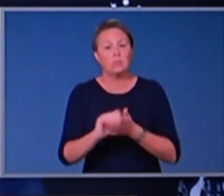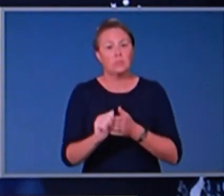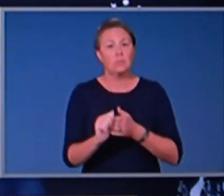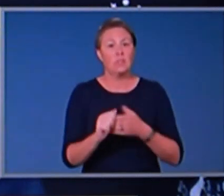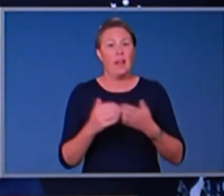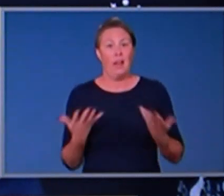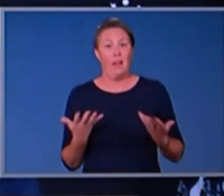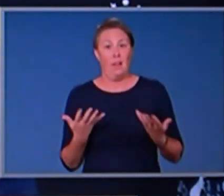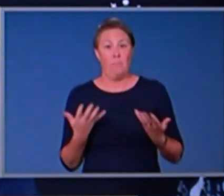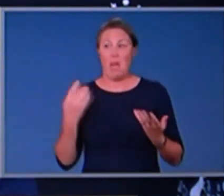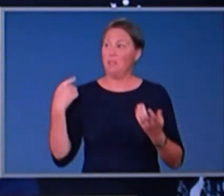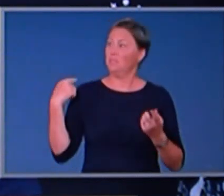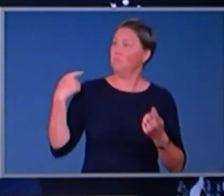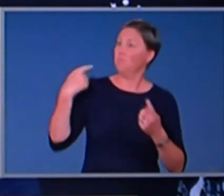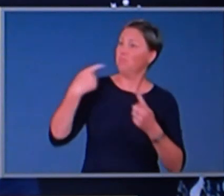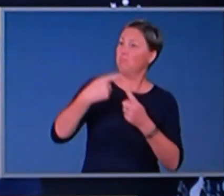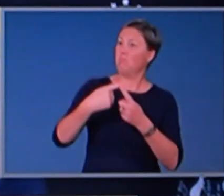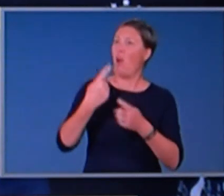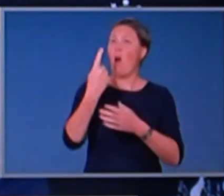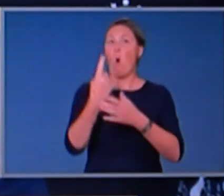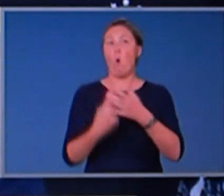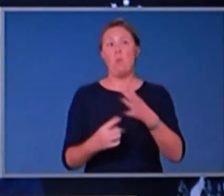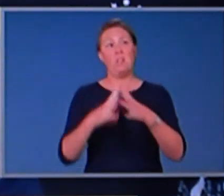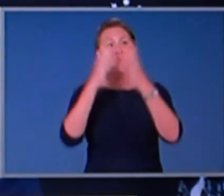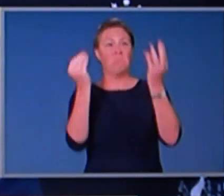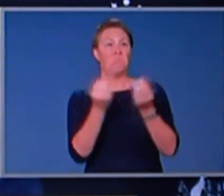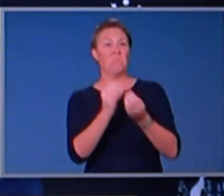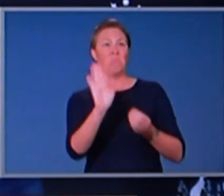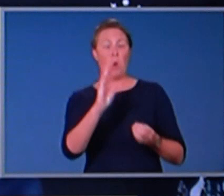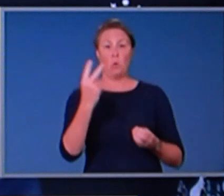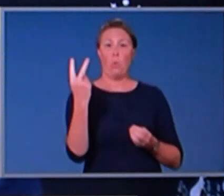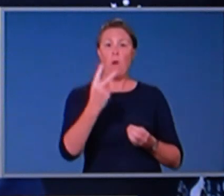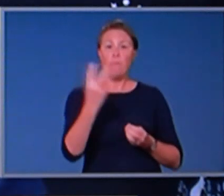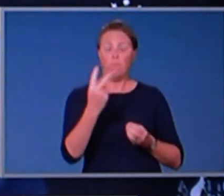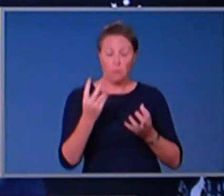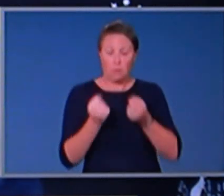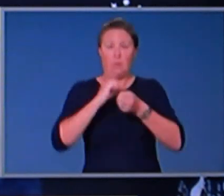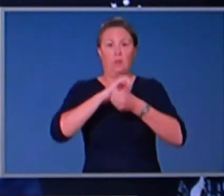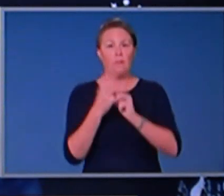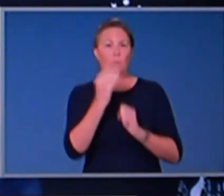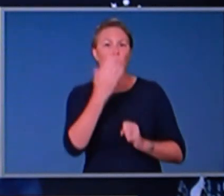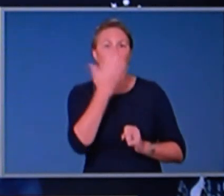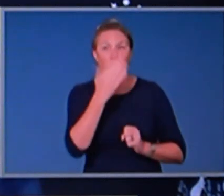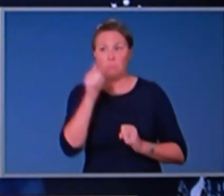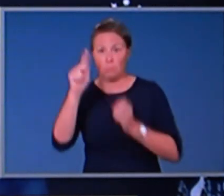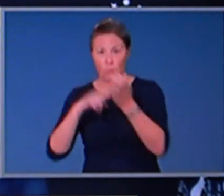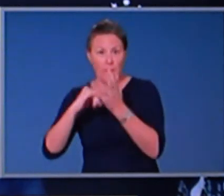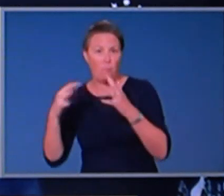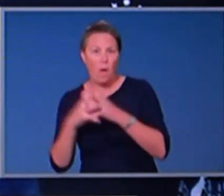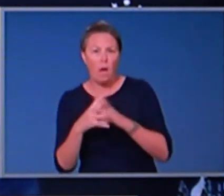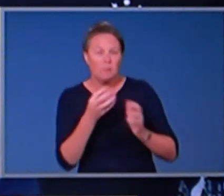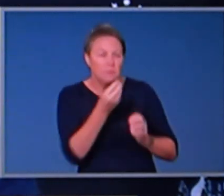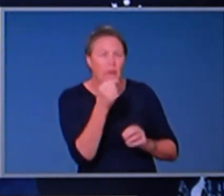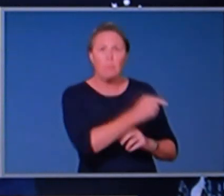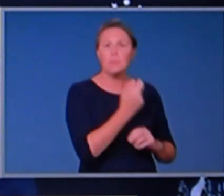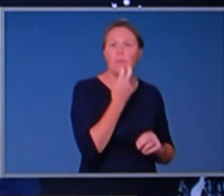or so school-related cases in New South Wales, some in South Australia, and we have not seen evidence